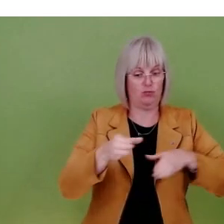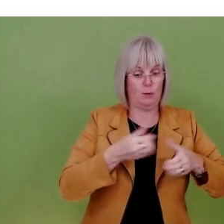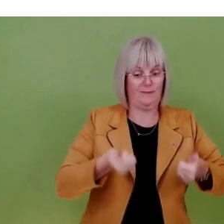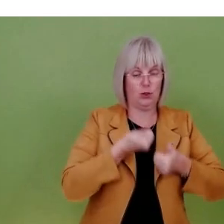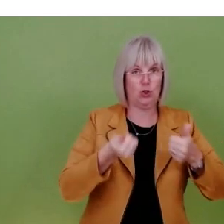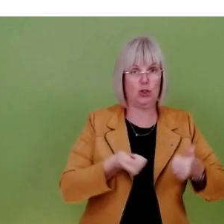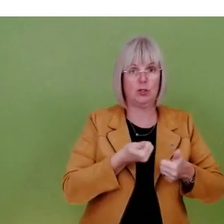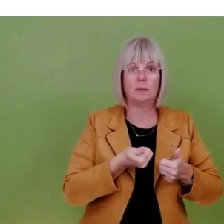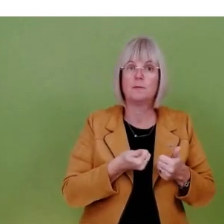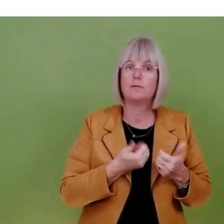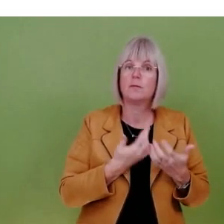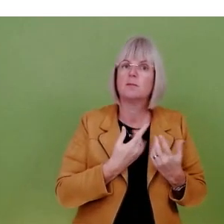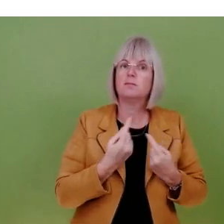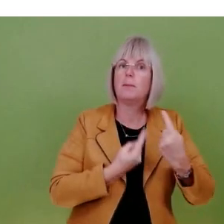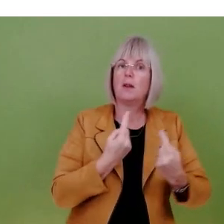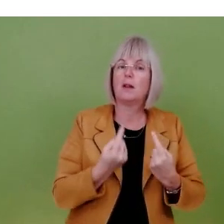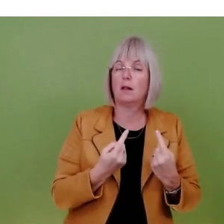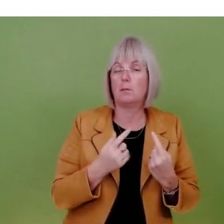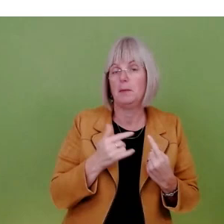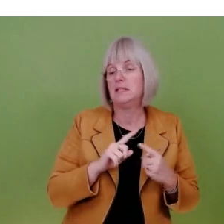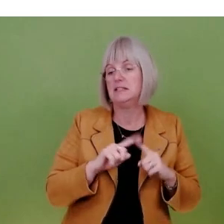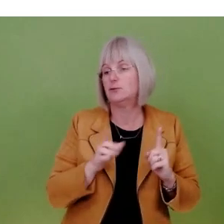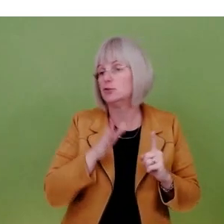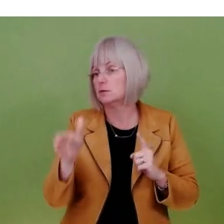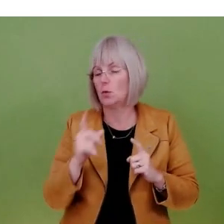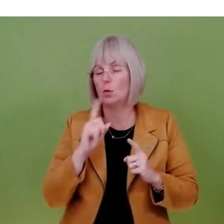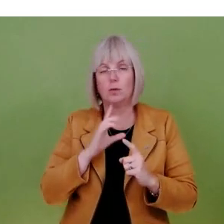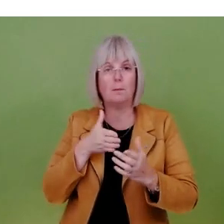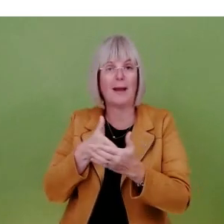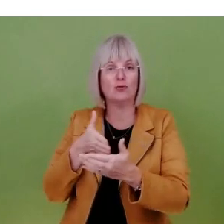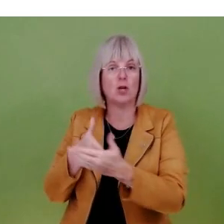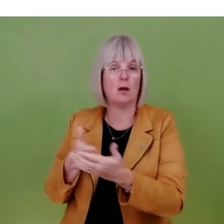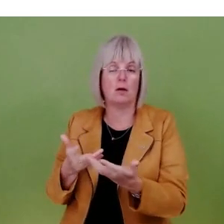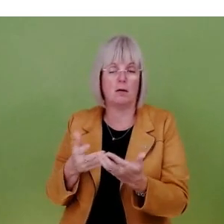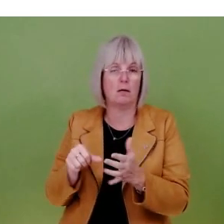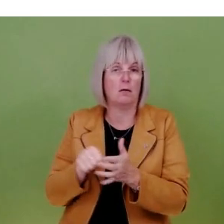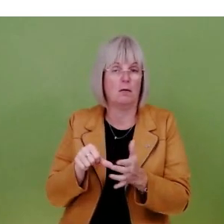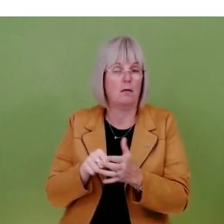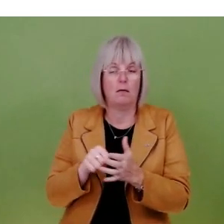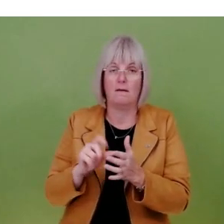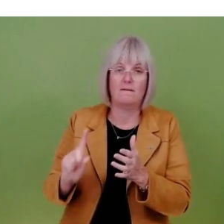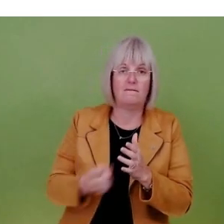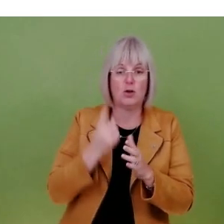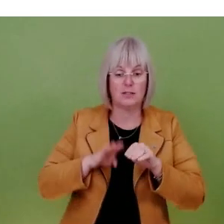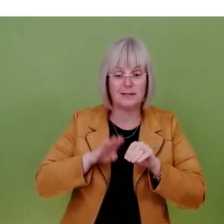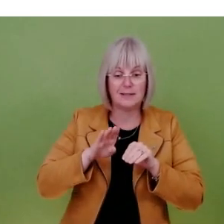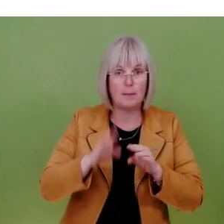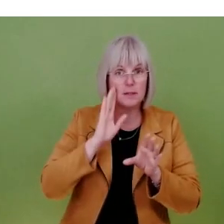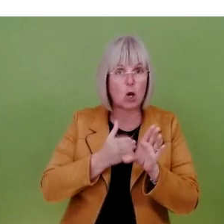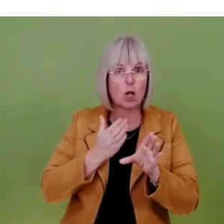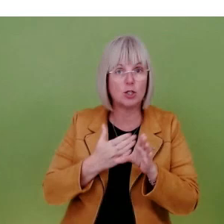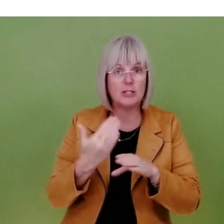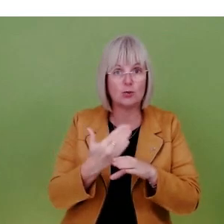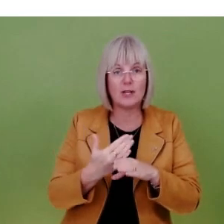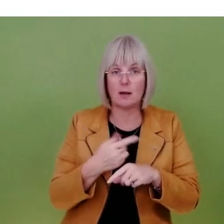kind of face barriers in getting their first step on the psychology career ladder. So it's so really great that innovative work is going on, and we'll be